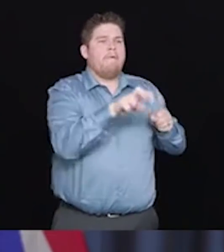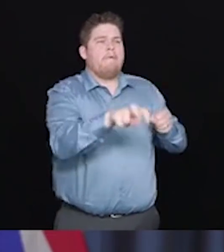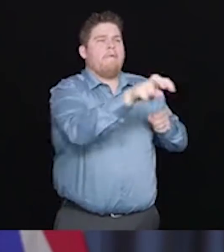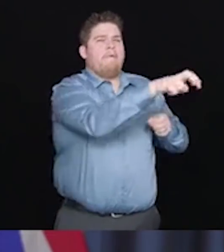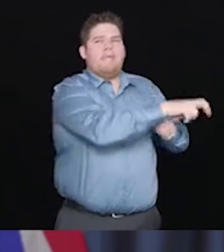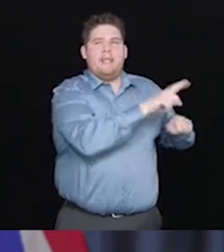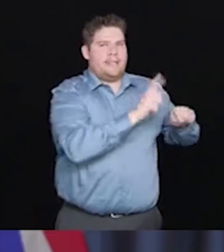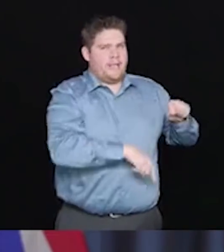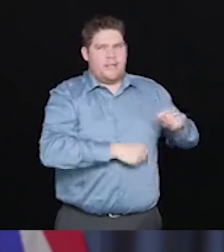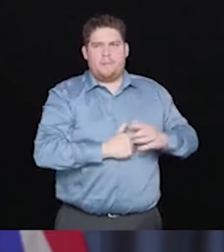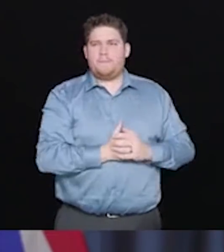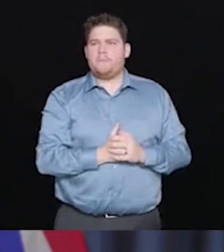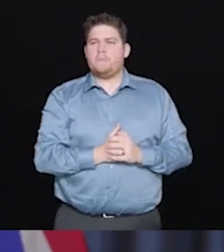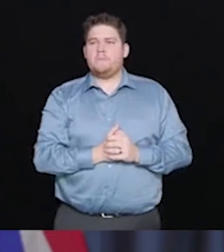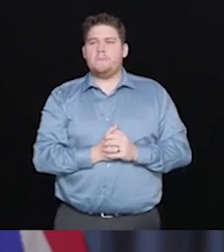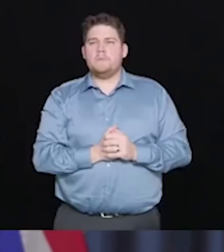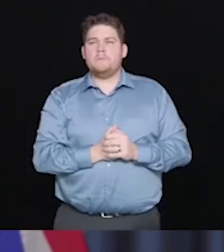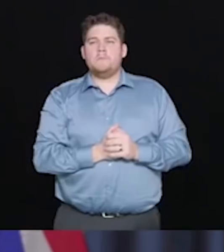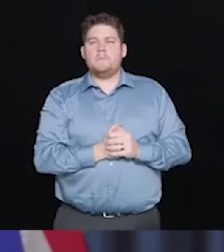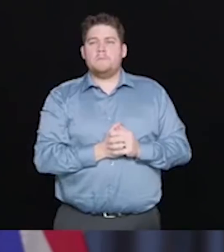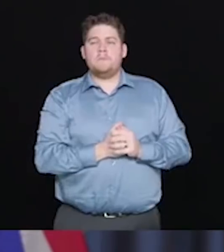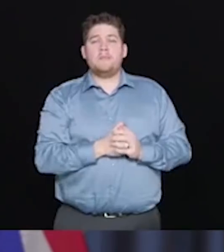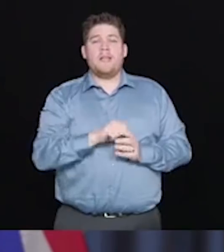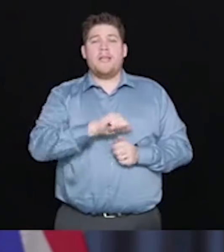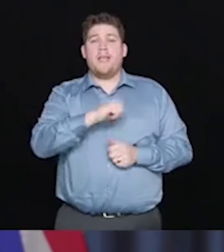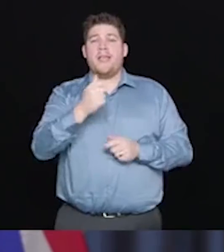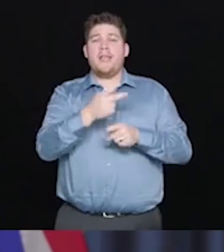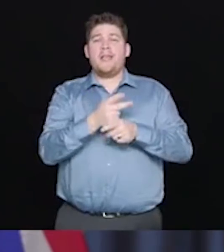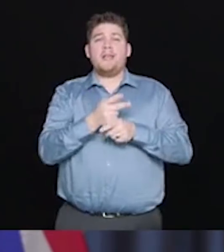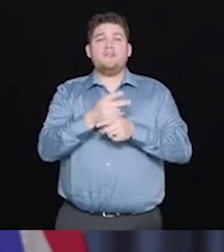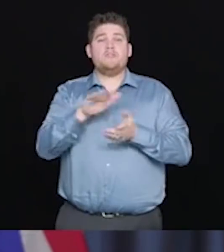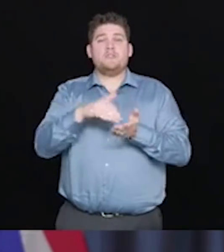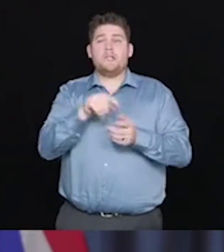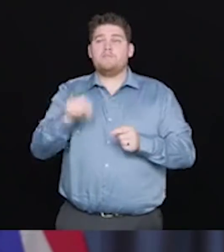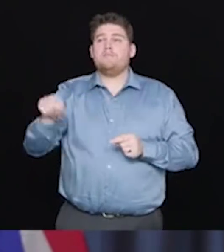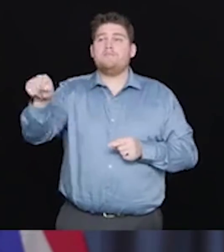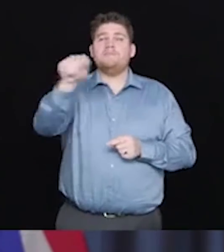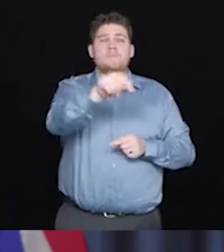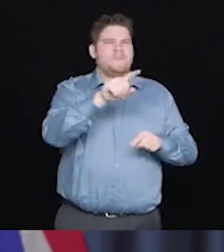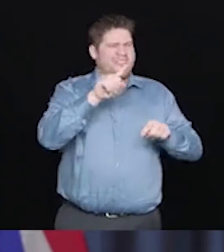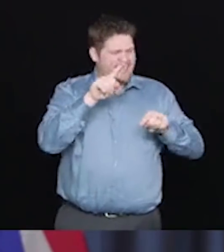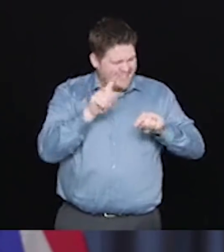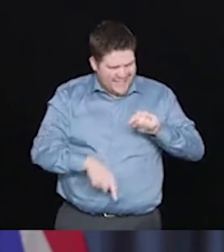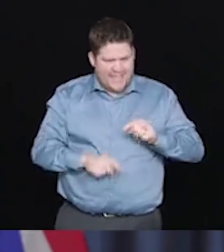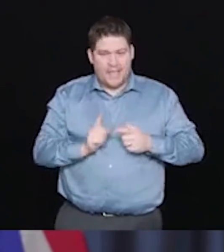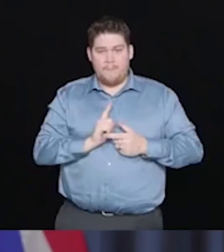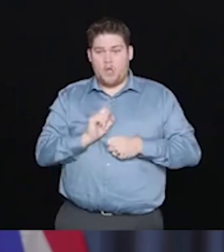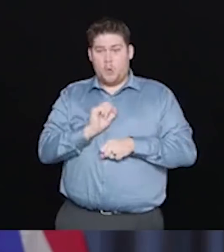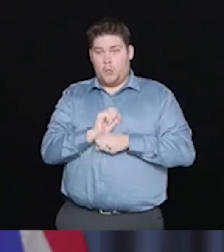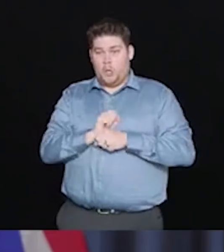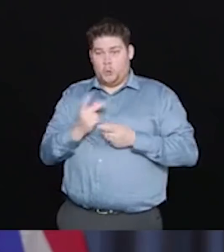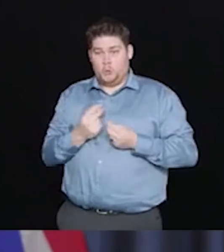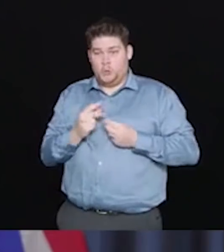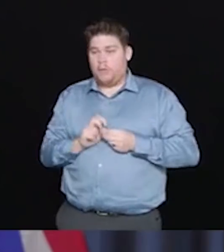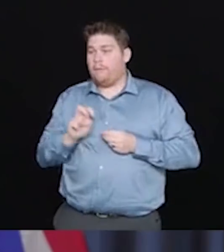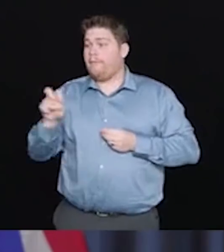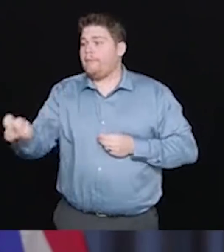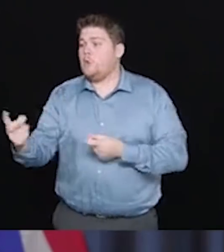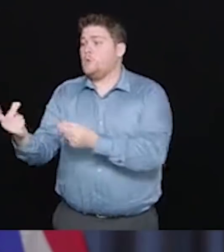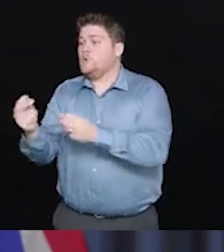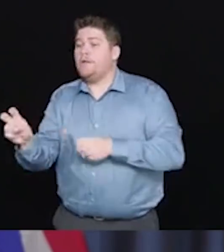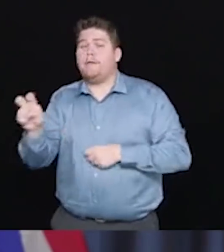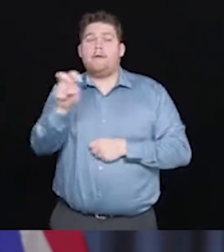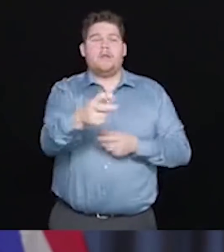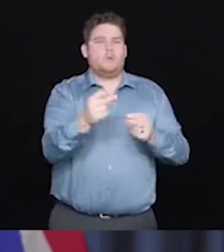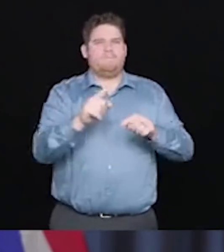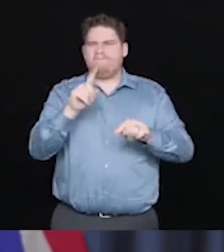talked about as being a risk, particularly for our more vulnerable elders and seniors who are in care homes or in assisted living,